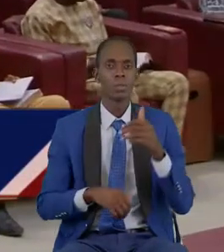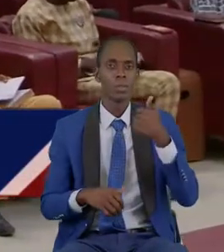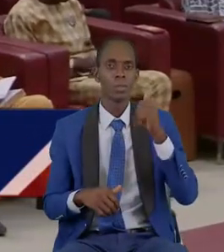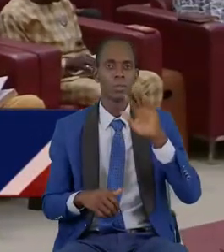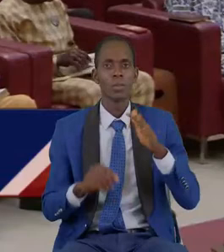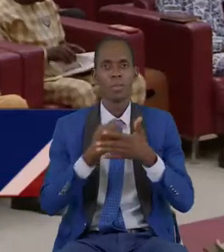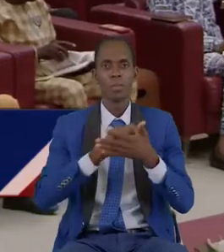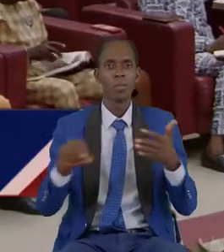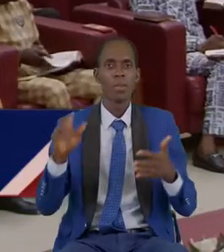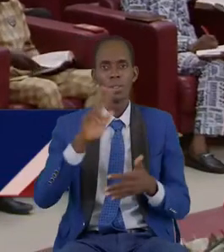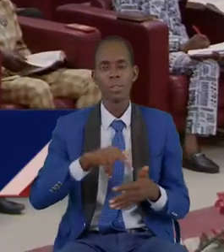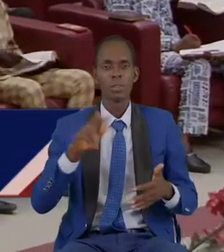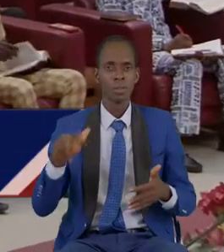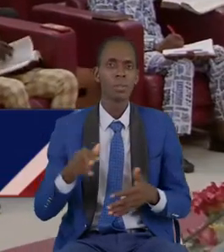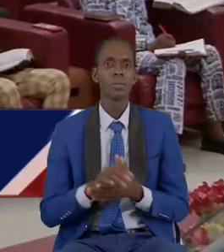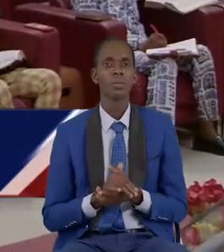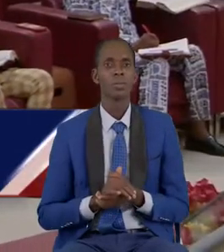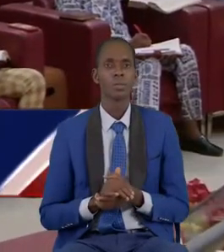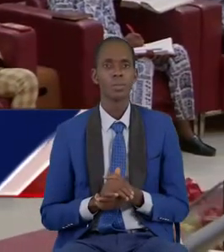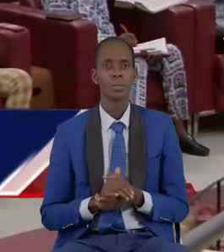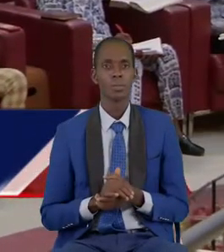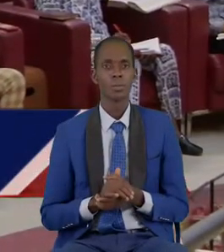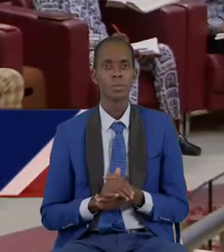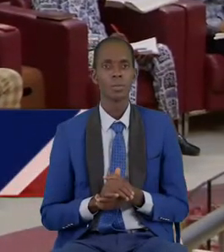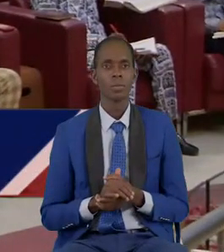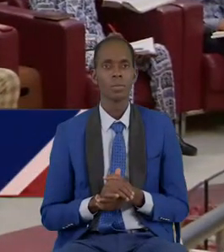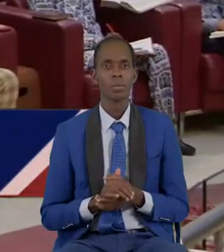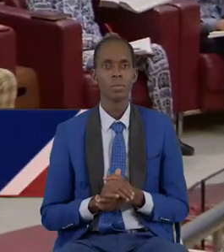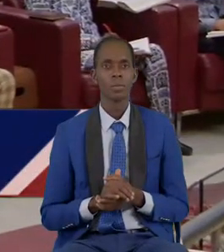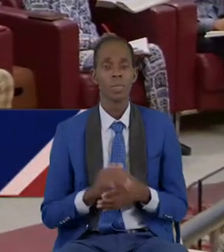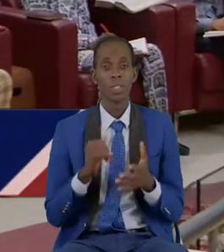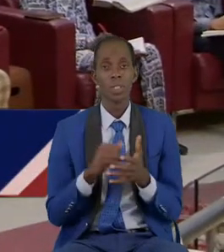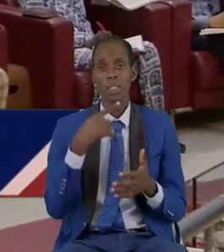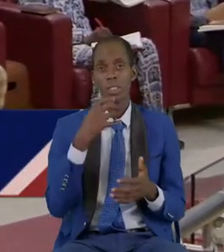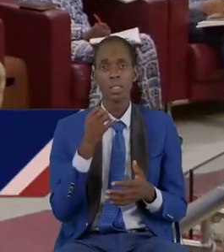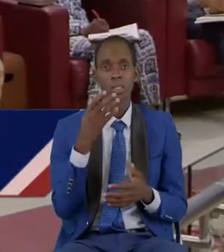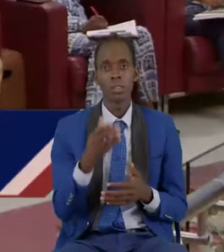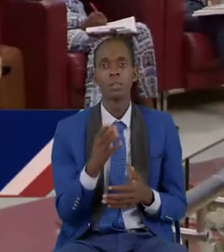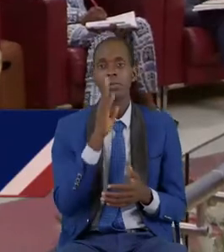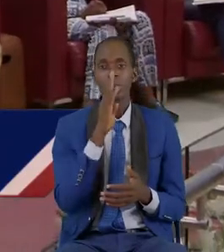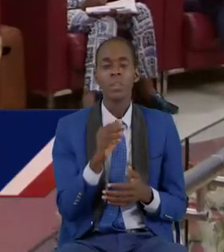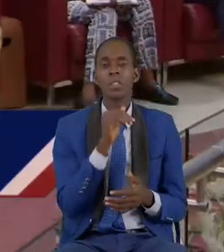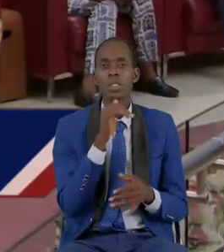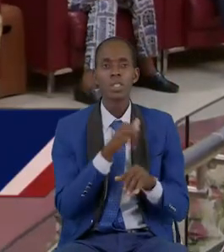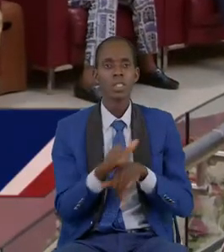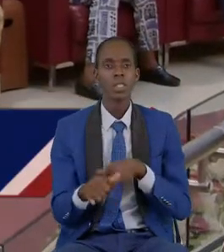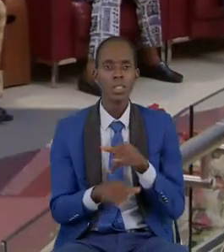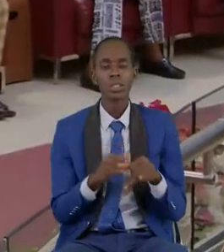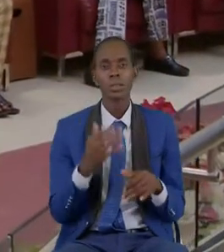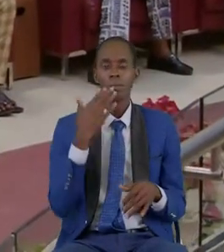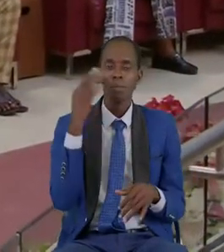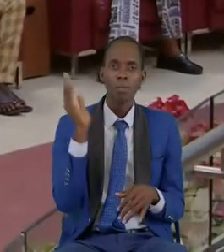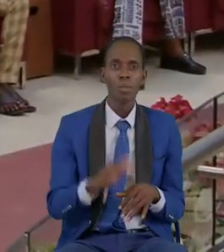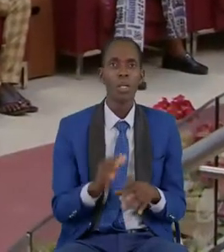chapter 15, reading from verse 33. It says, be not deceived. Evil